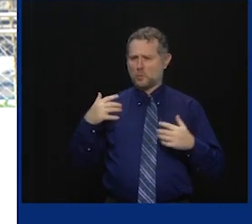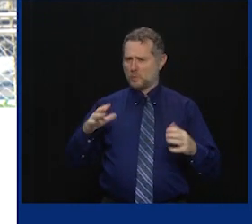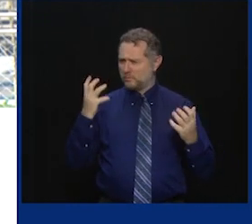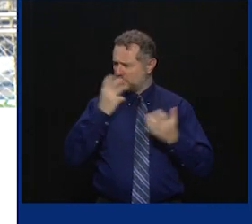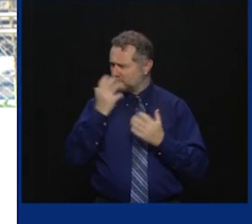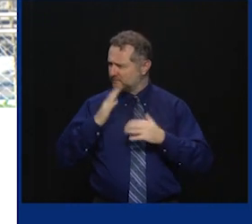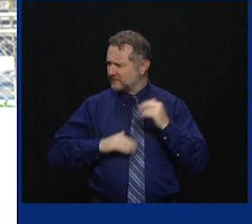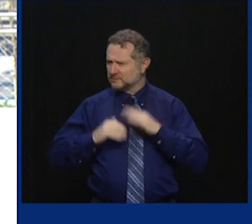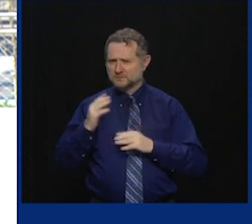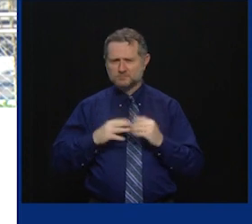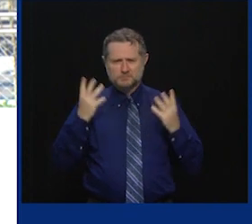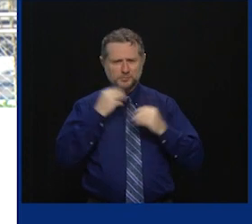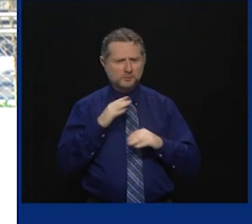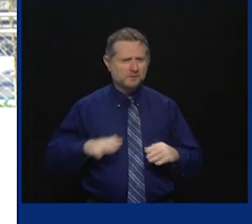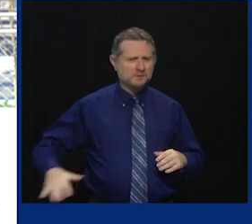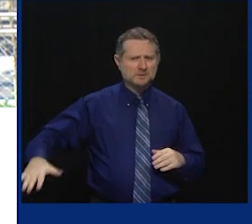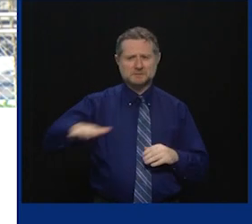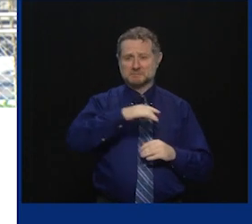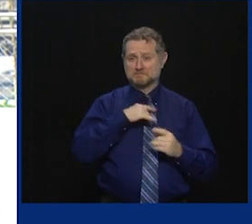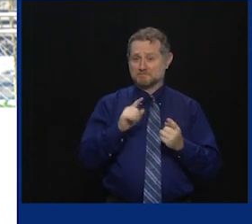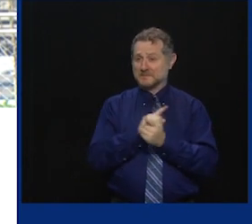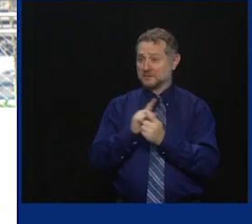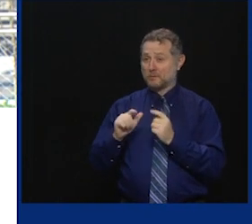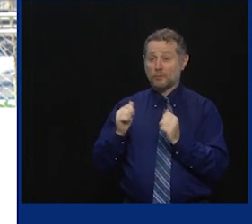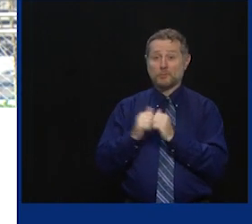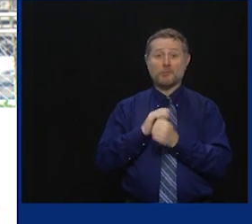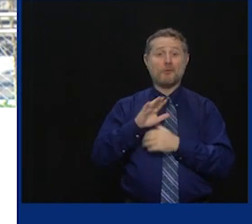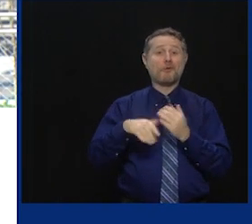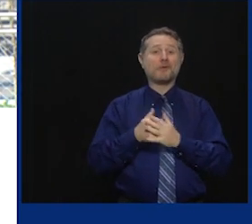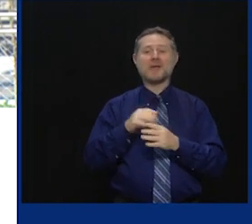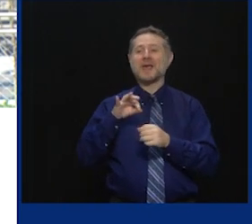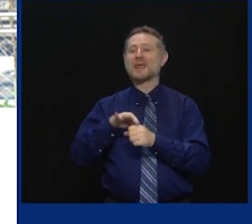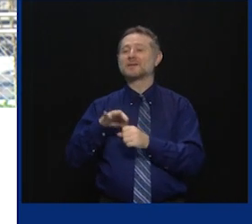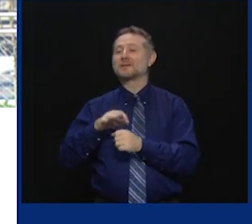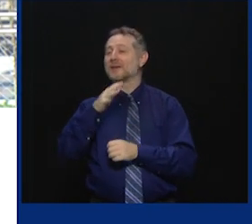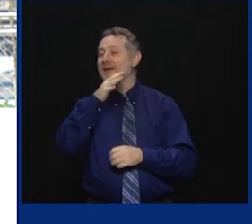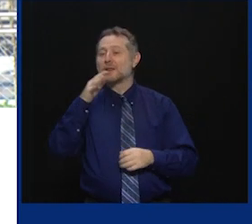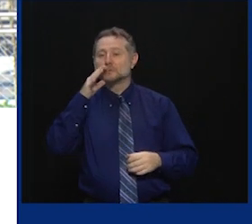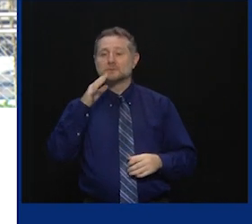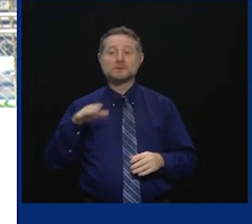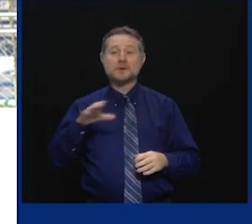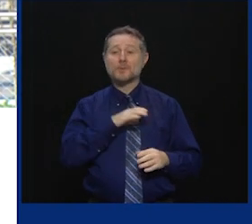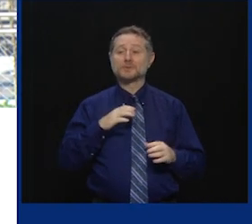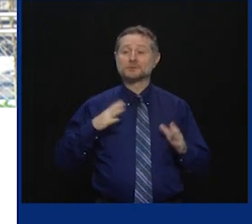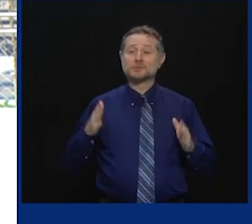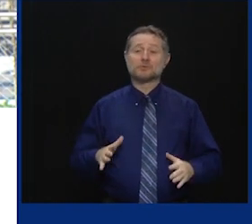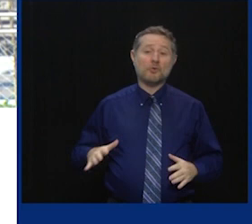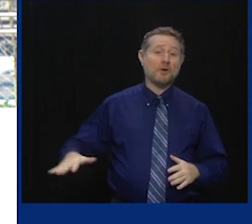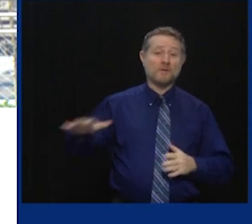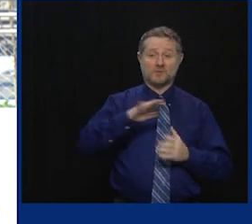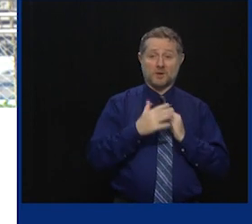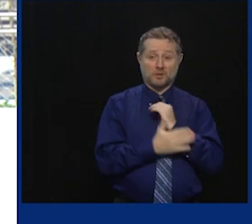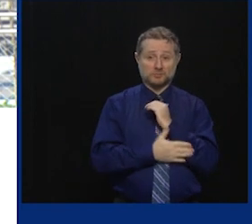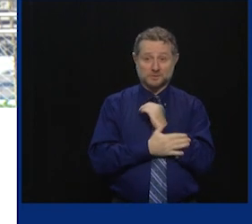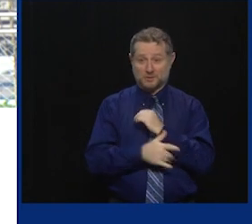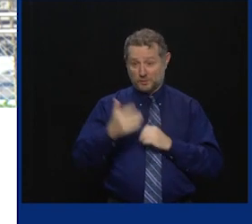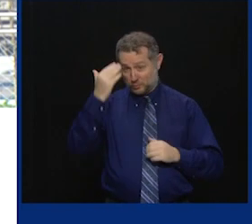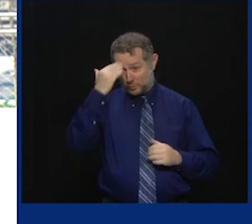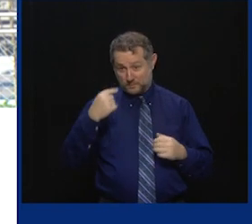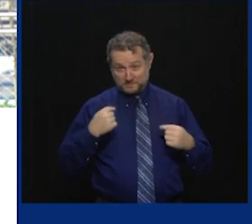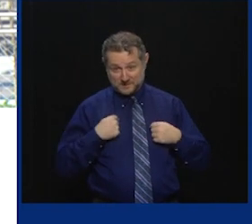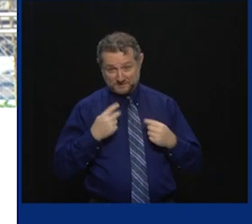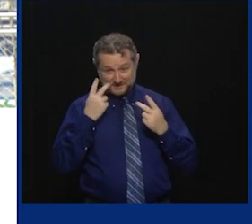met with all of the elected agricultural commissioners from across the country. If I'd have known I was visiting a